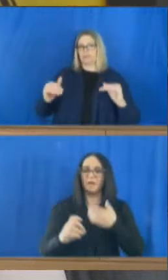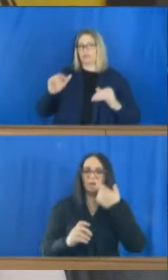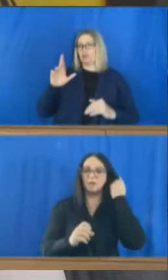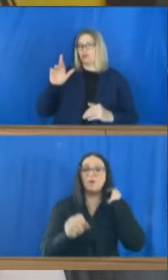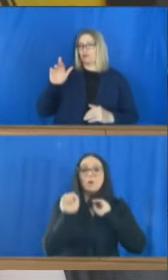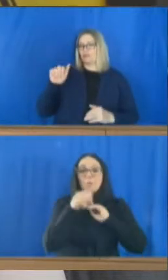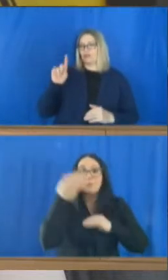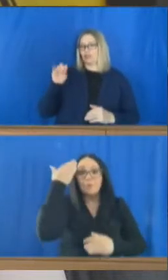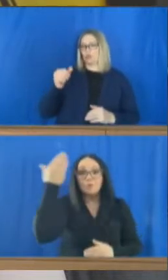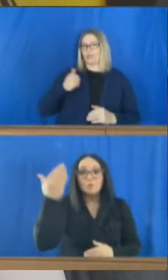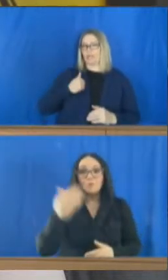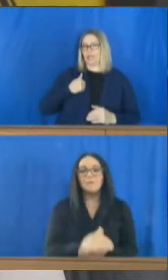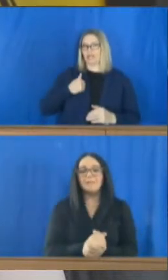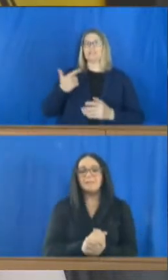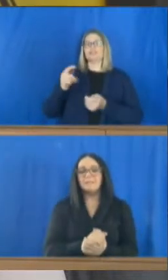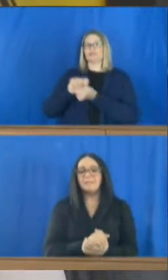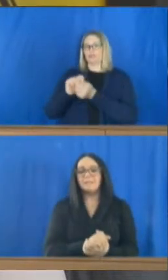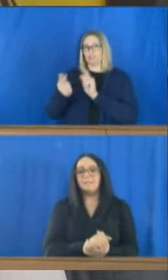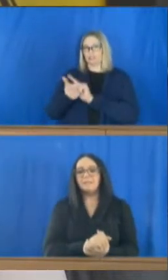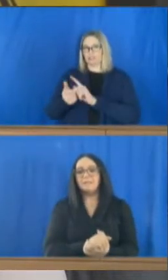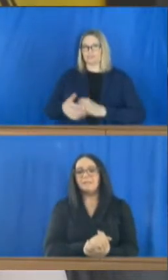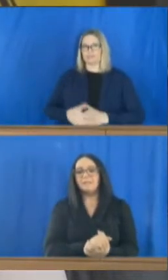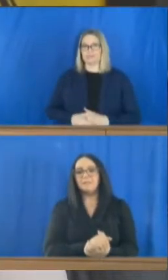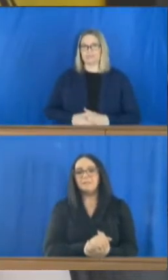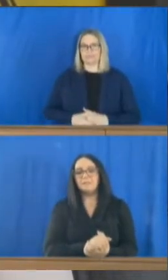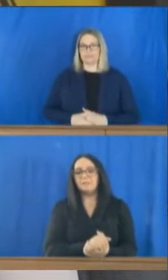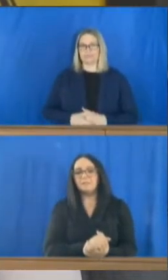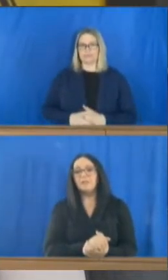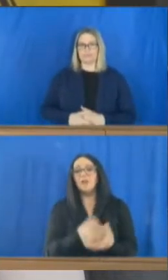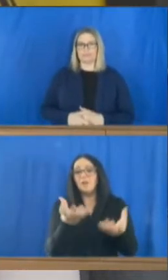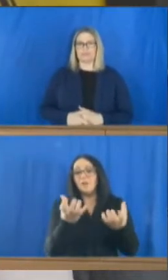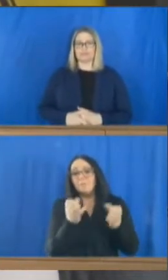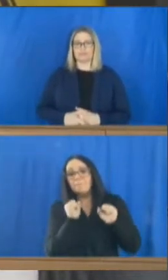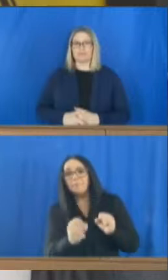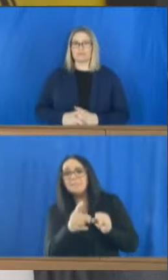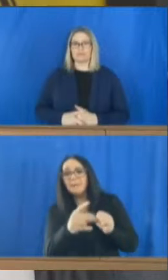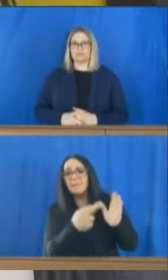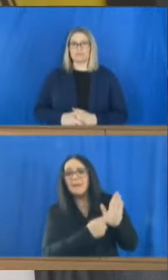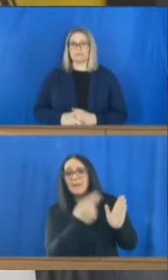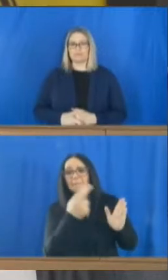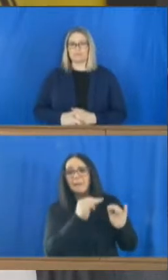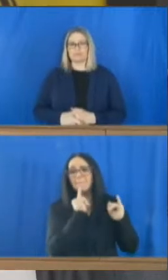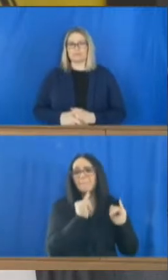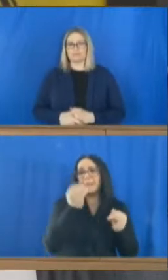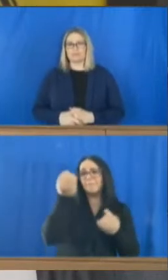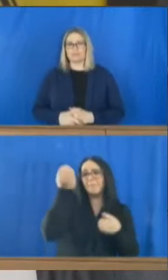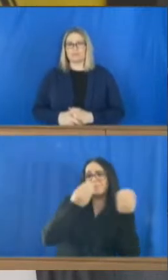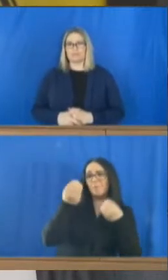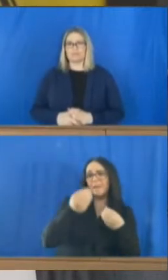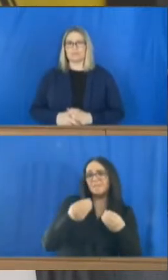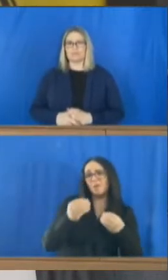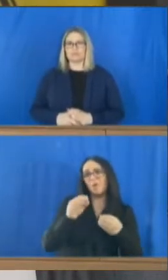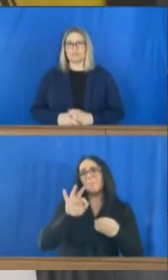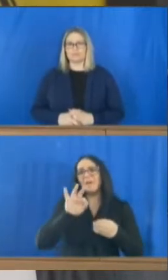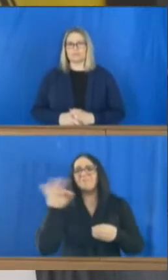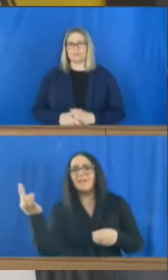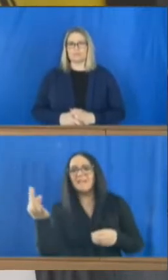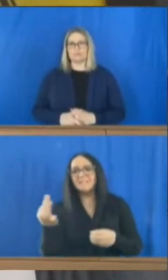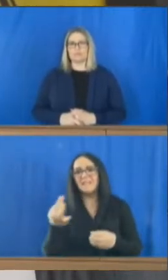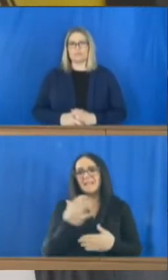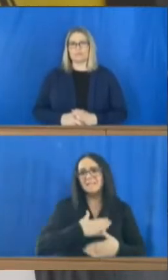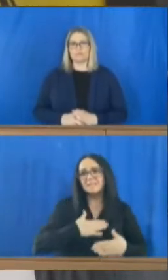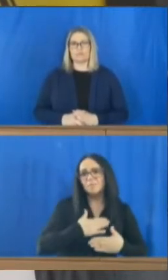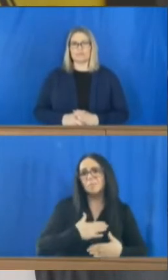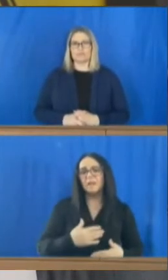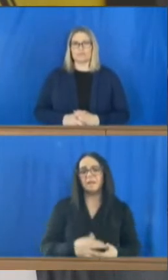les hospitalisations encore augmenter, juste revenir sur la balance là que vous avez faite pour alléger les mesures dès